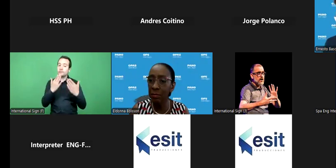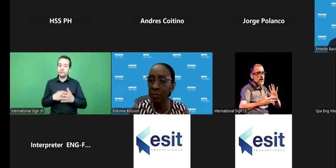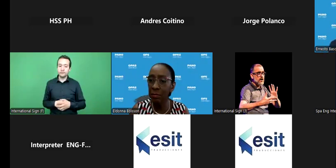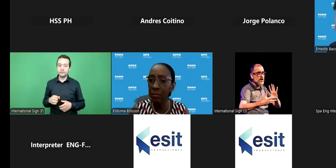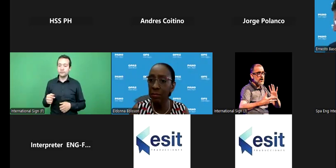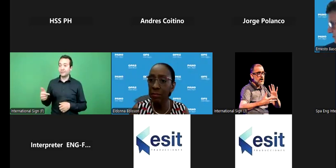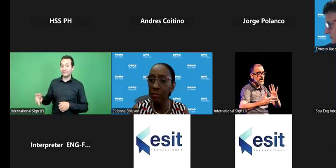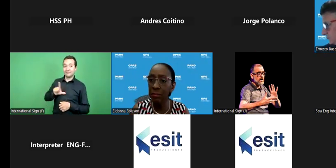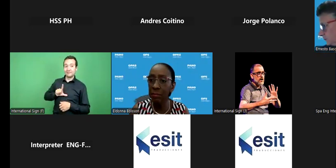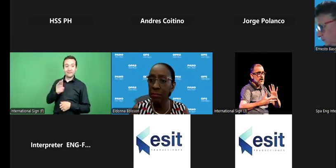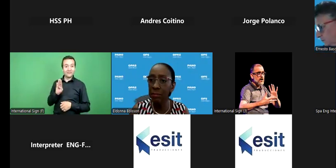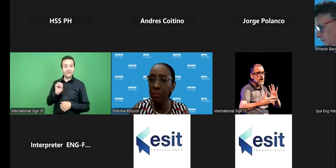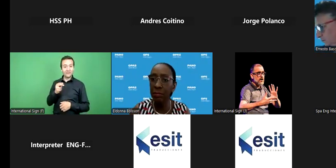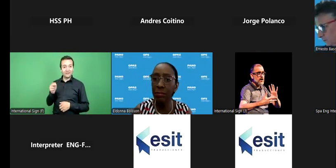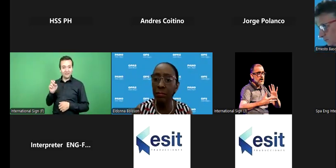morning.